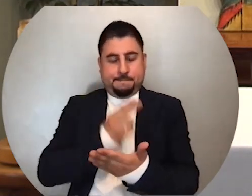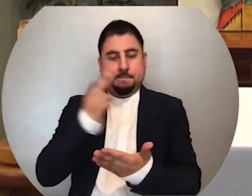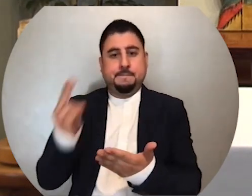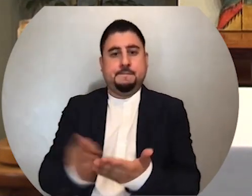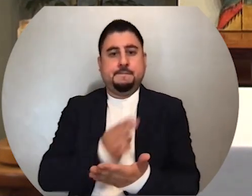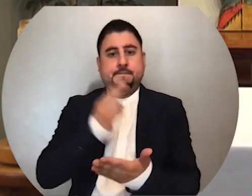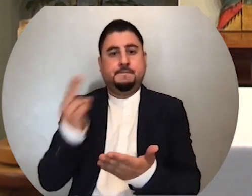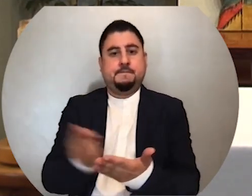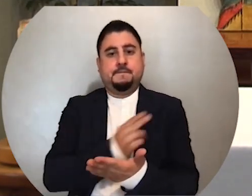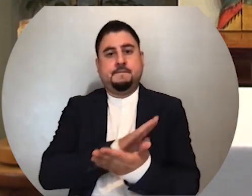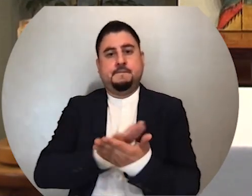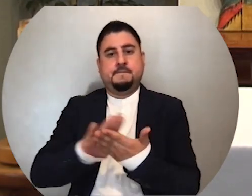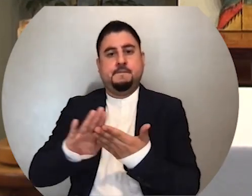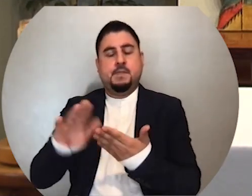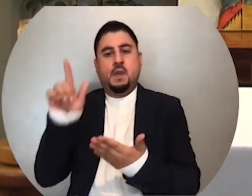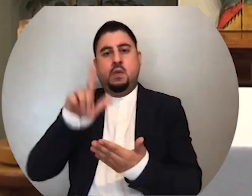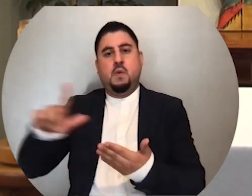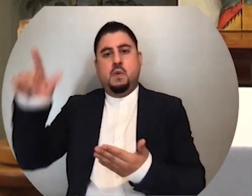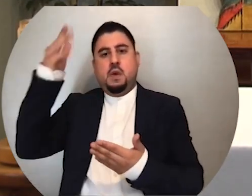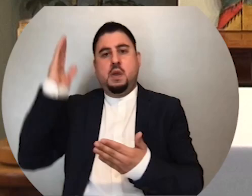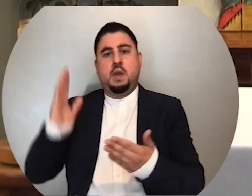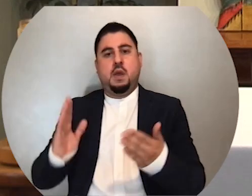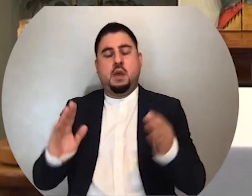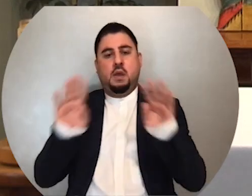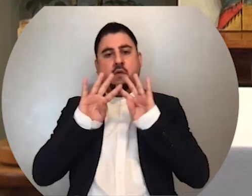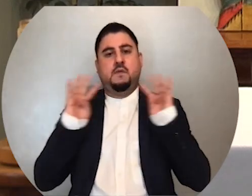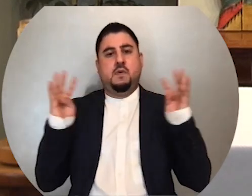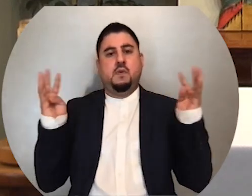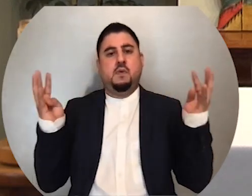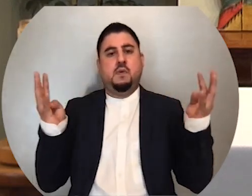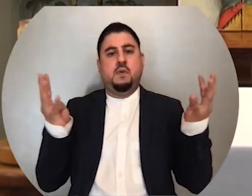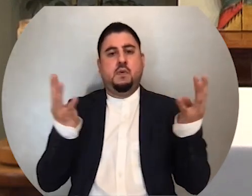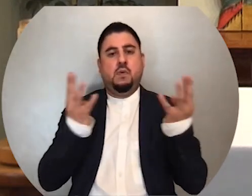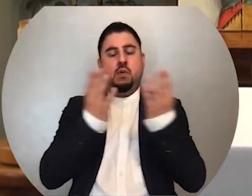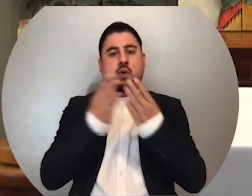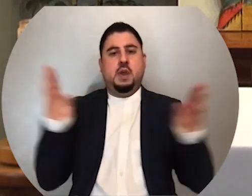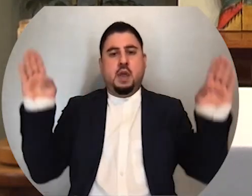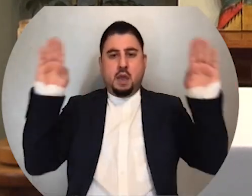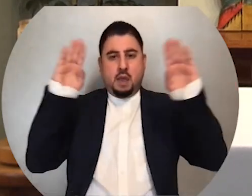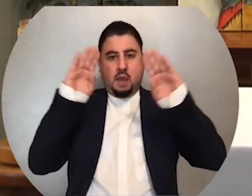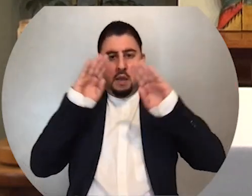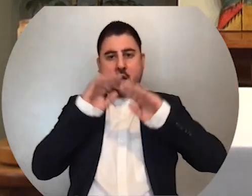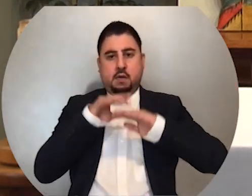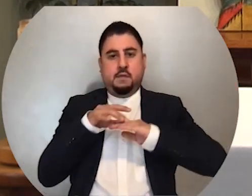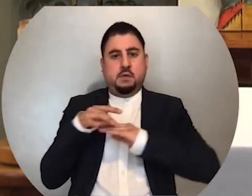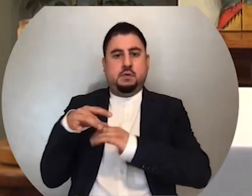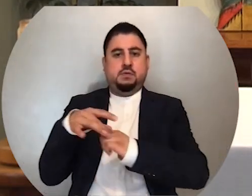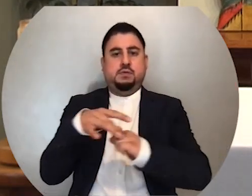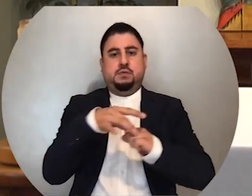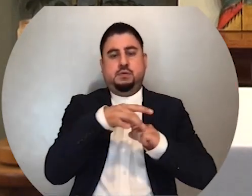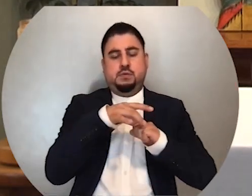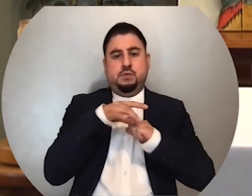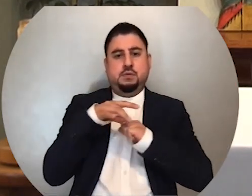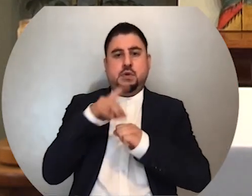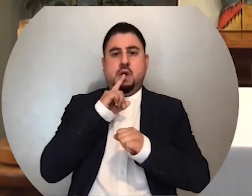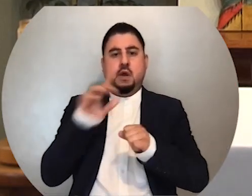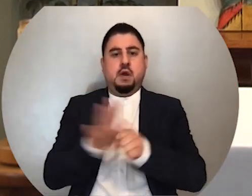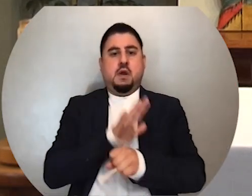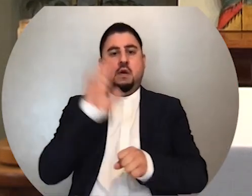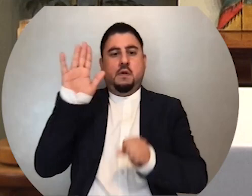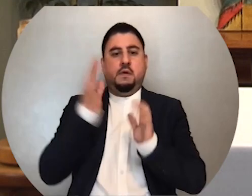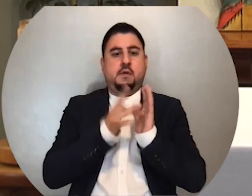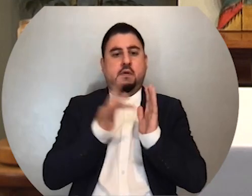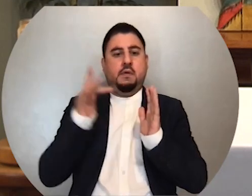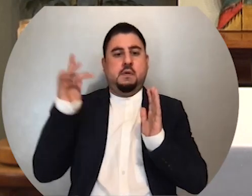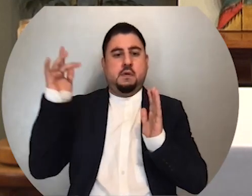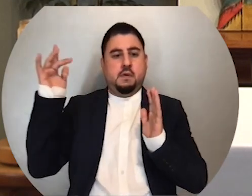holy, holy, Lord God of hosts, heaven and